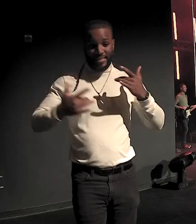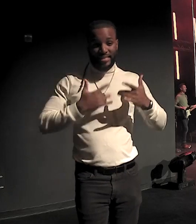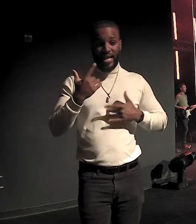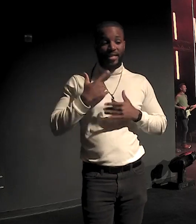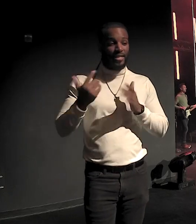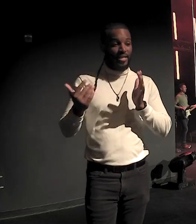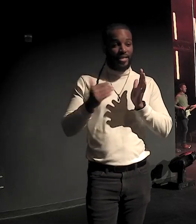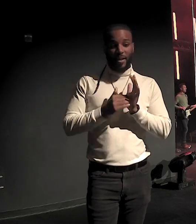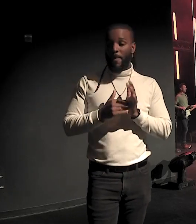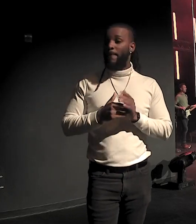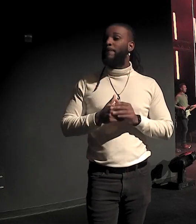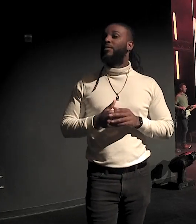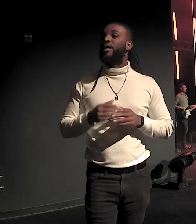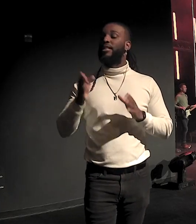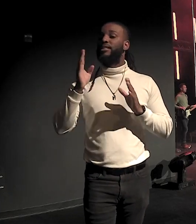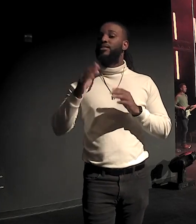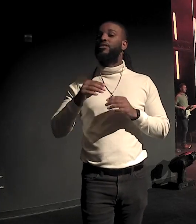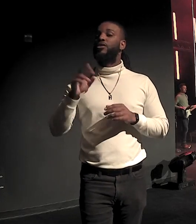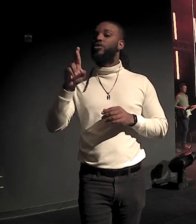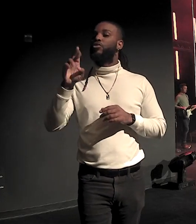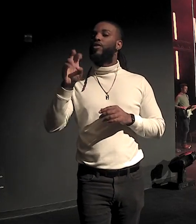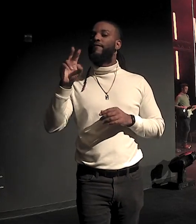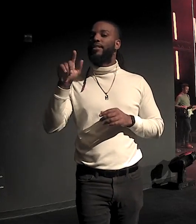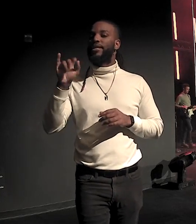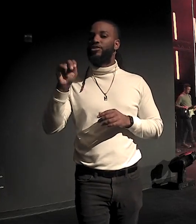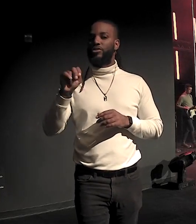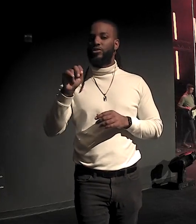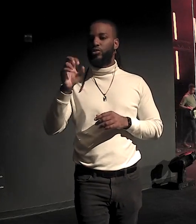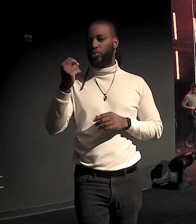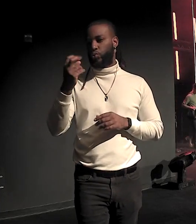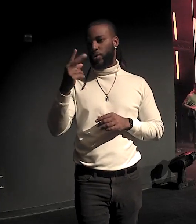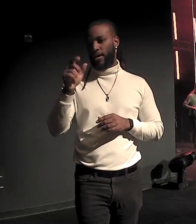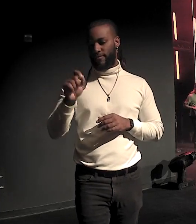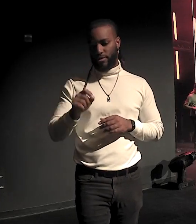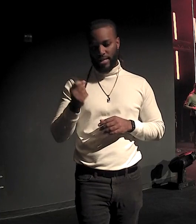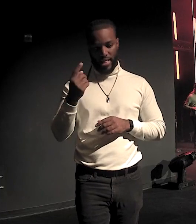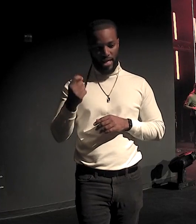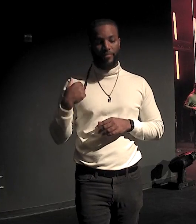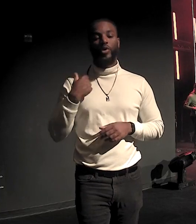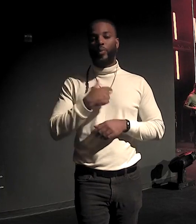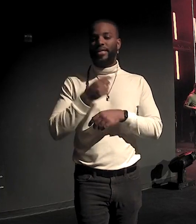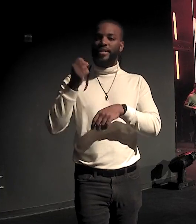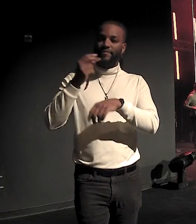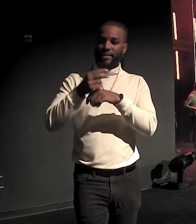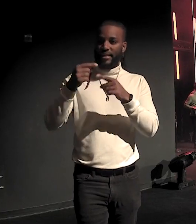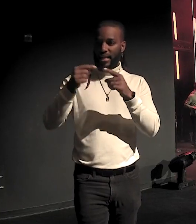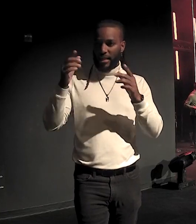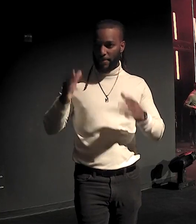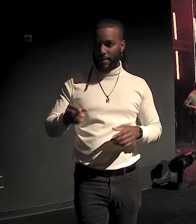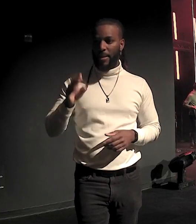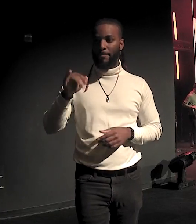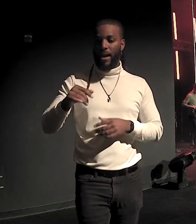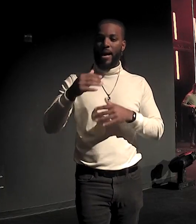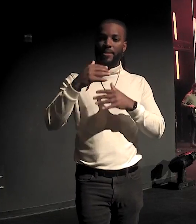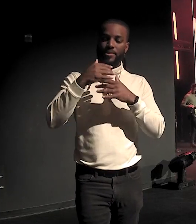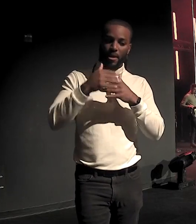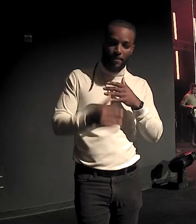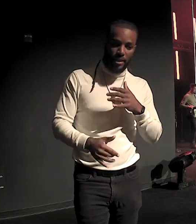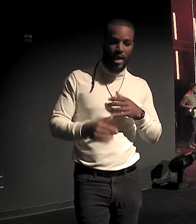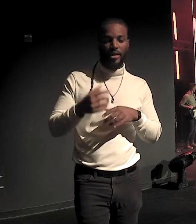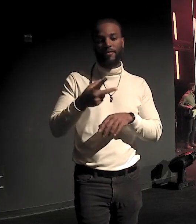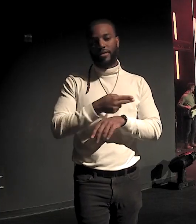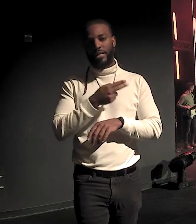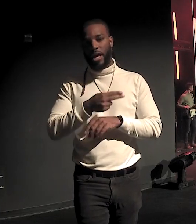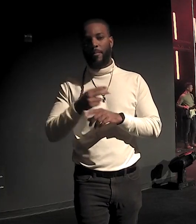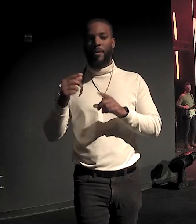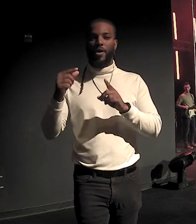I'm excited. Again, y'all, listen, Revelation 12:11. And we defeated the enemy by the blood of the Lamb, by